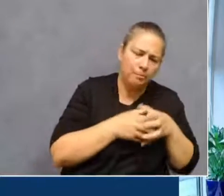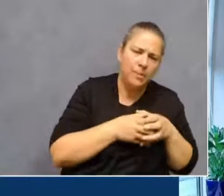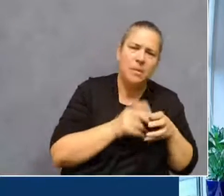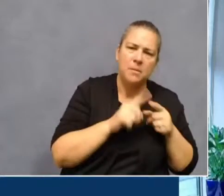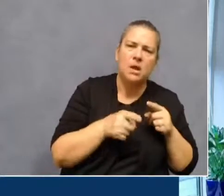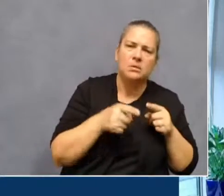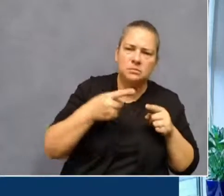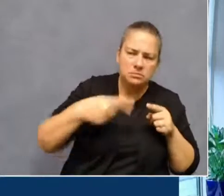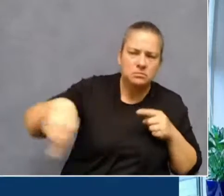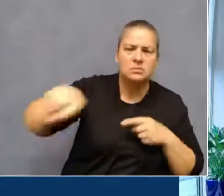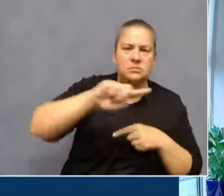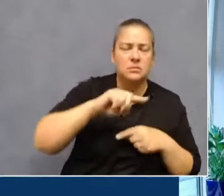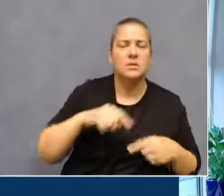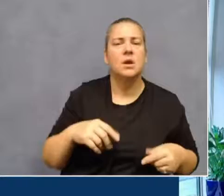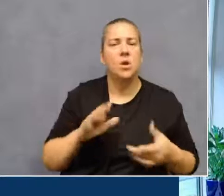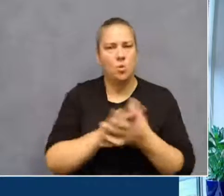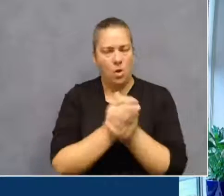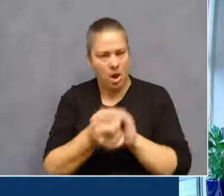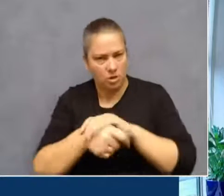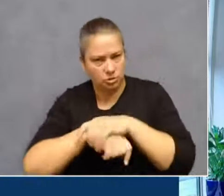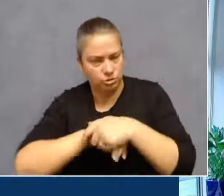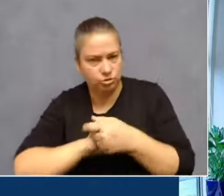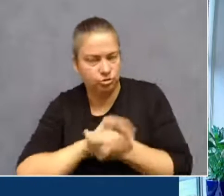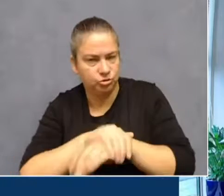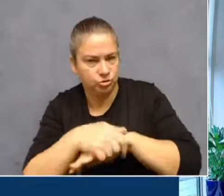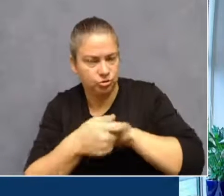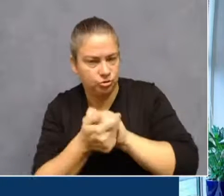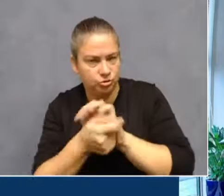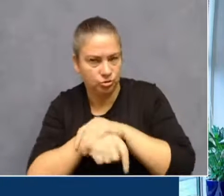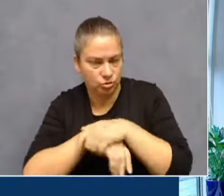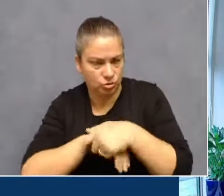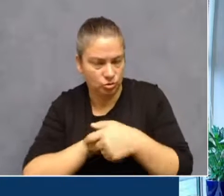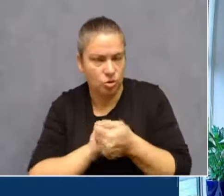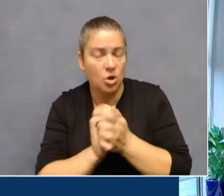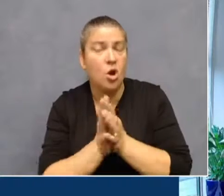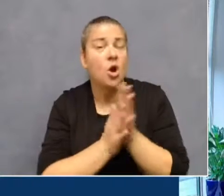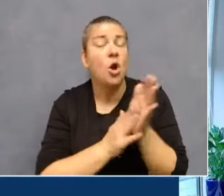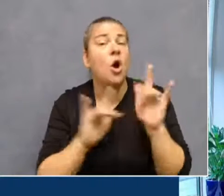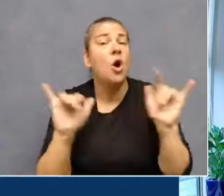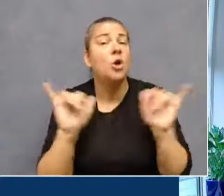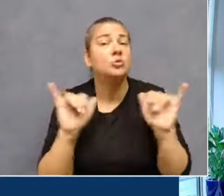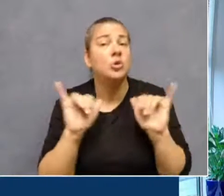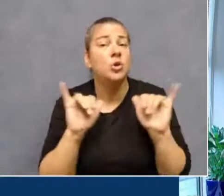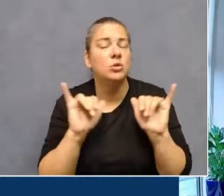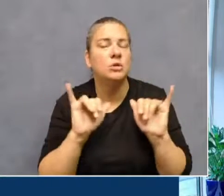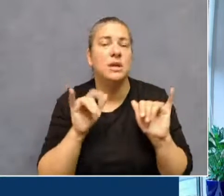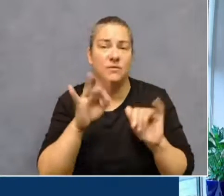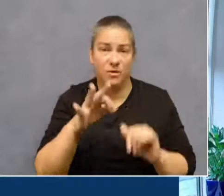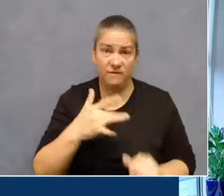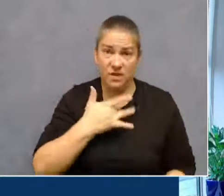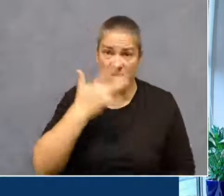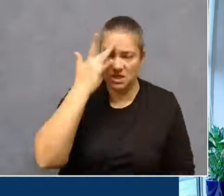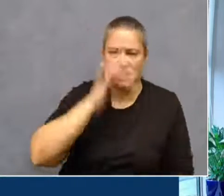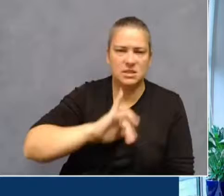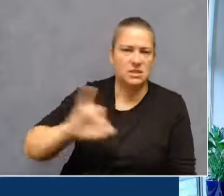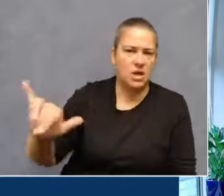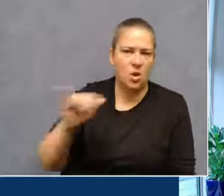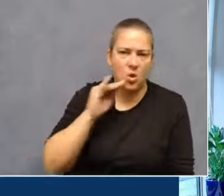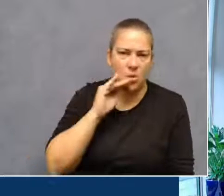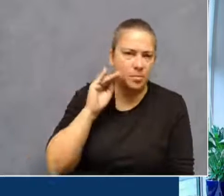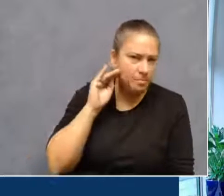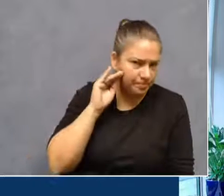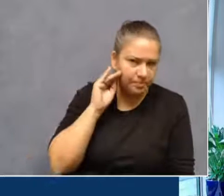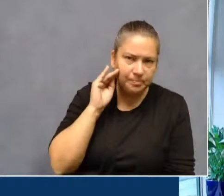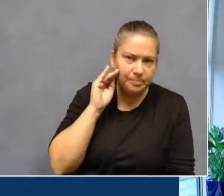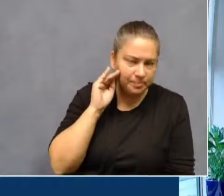washing our hands and having good hygiene that way. Also, staying home if you're sick. Don't go out and expose other people.